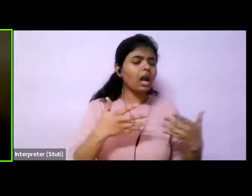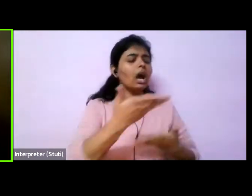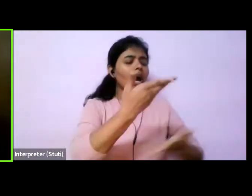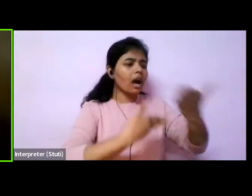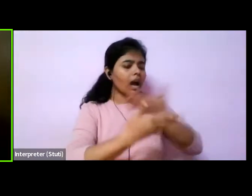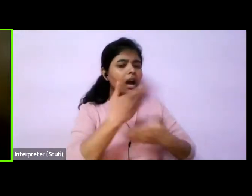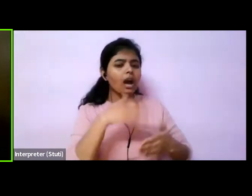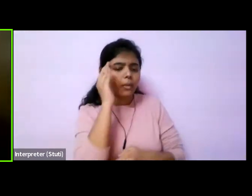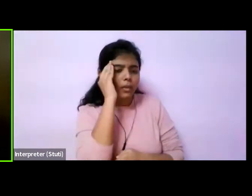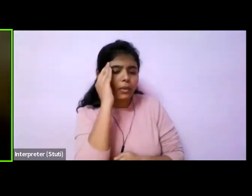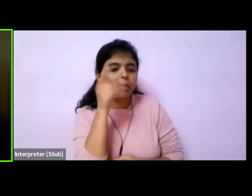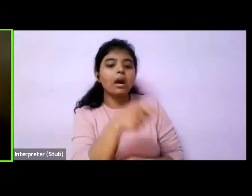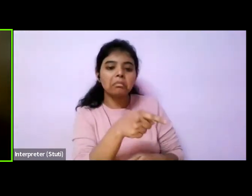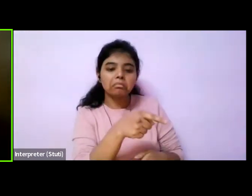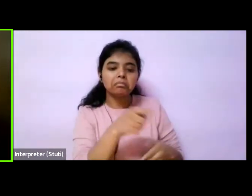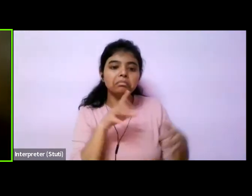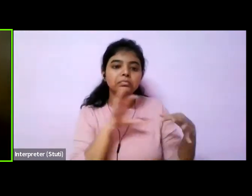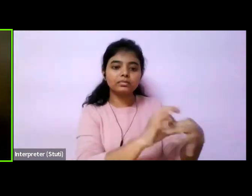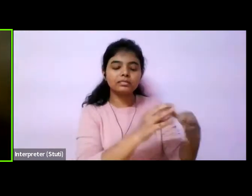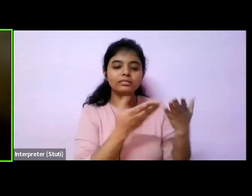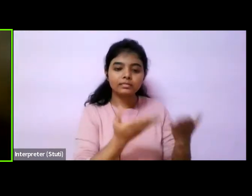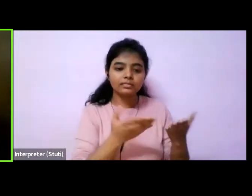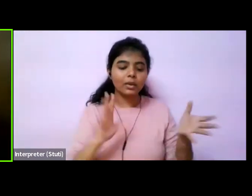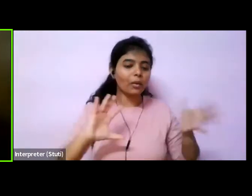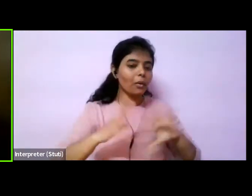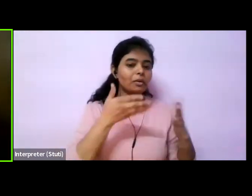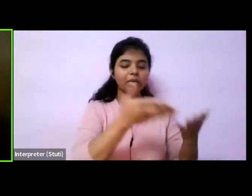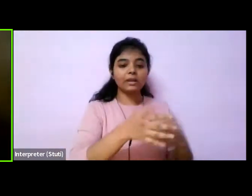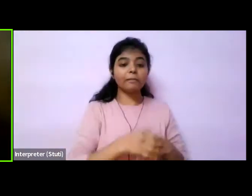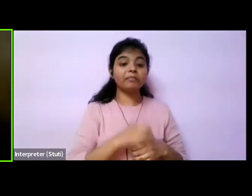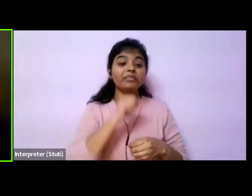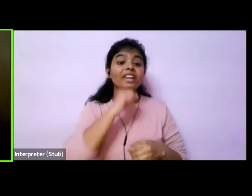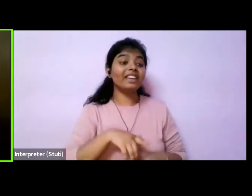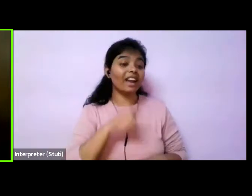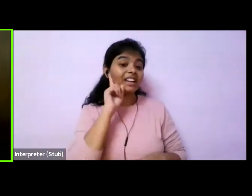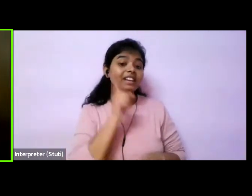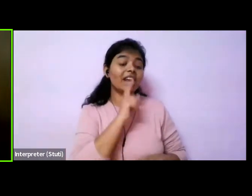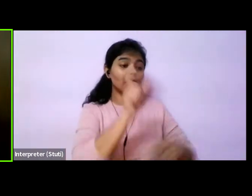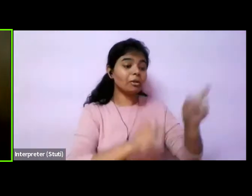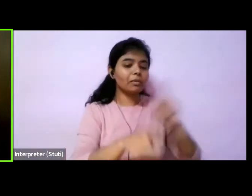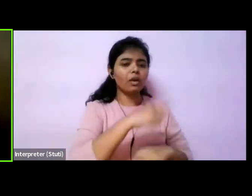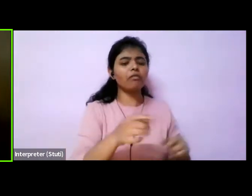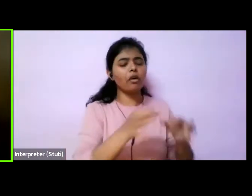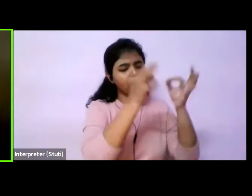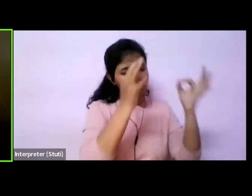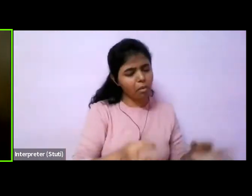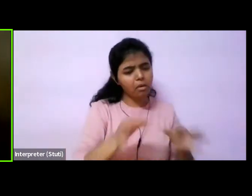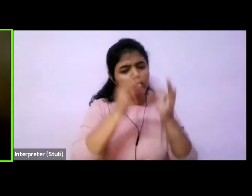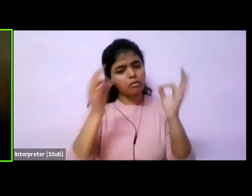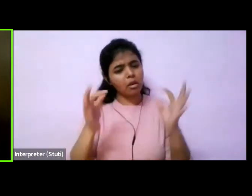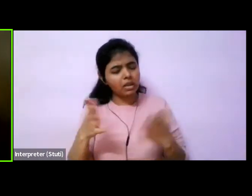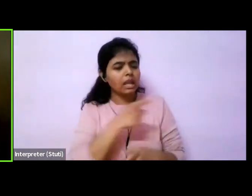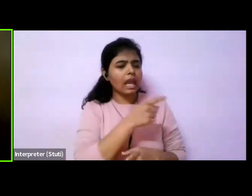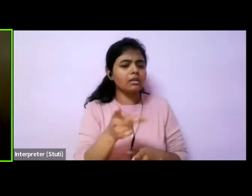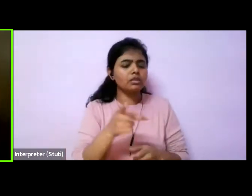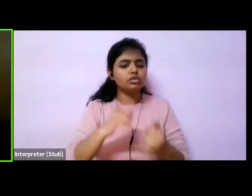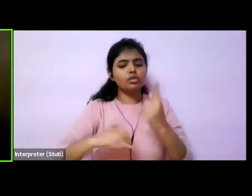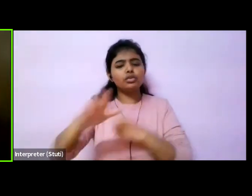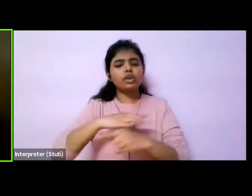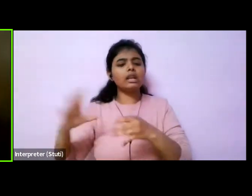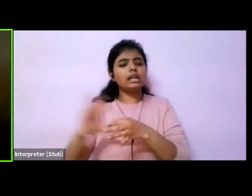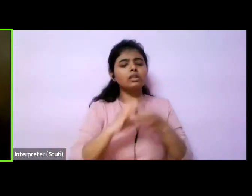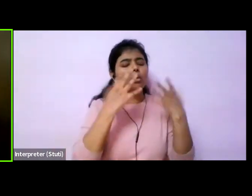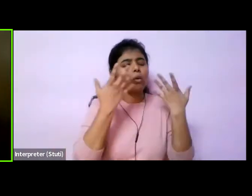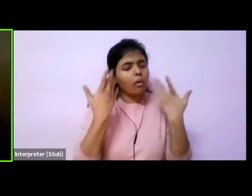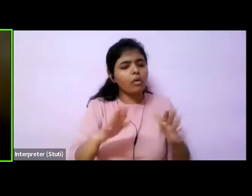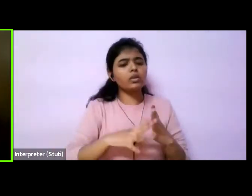succor. Friedner argues that as deaf young adults formally and informally learn the values of deaf sociality and the